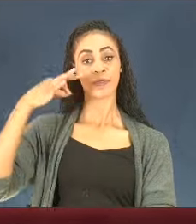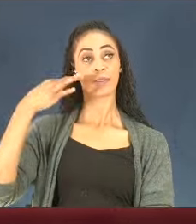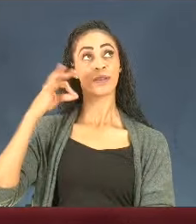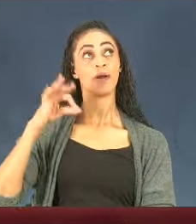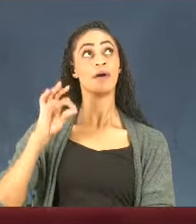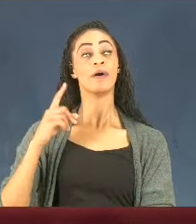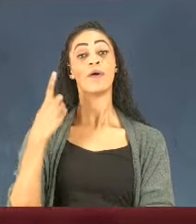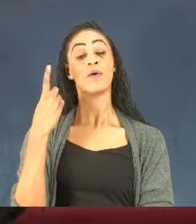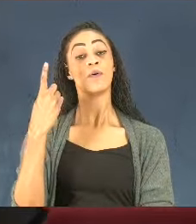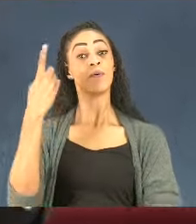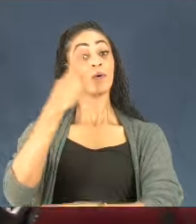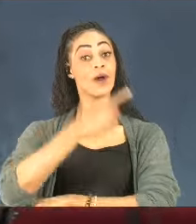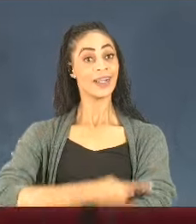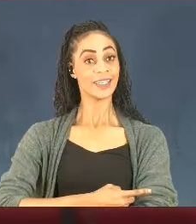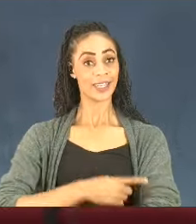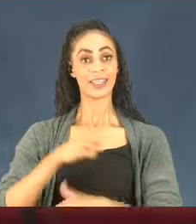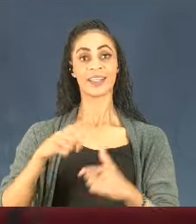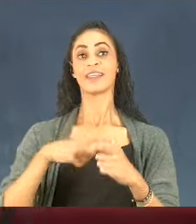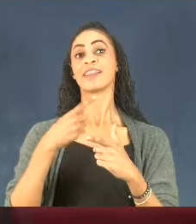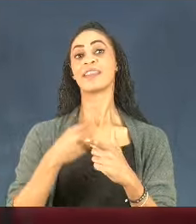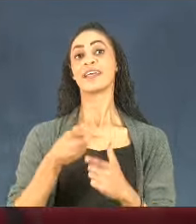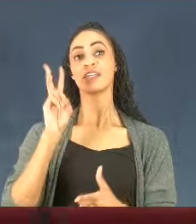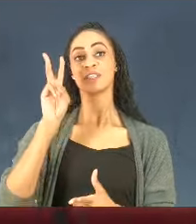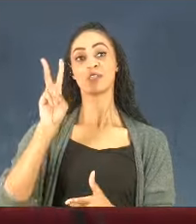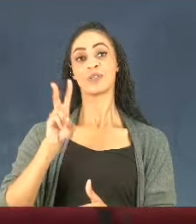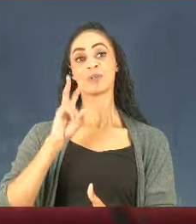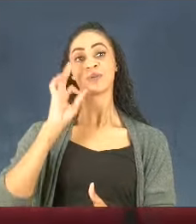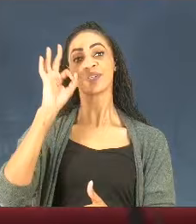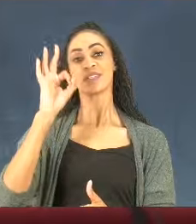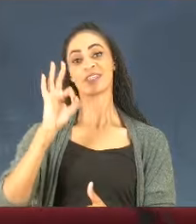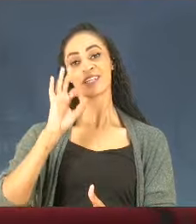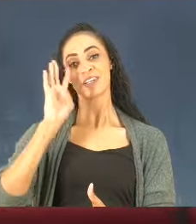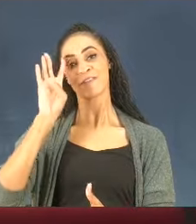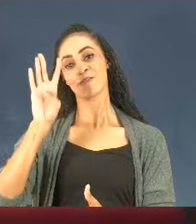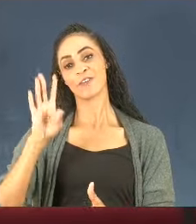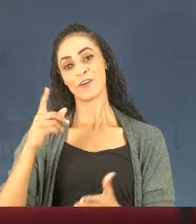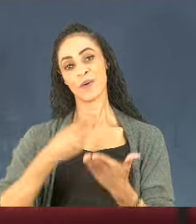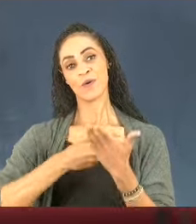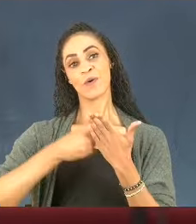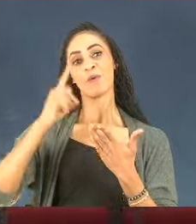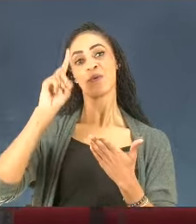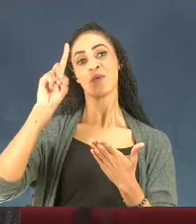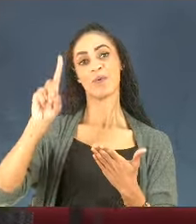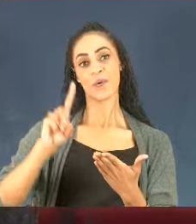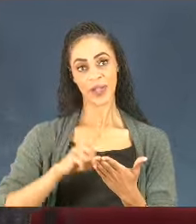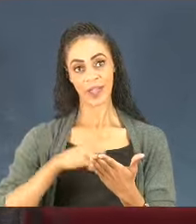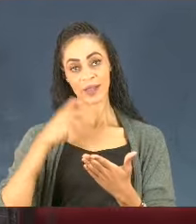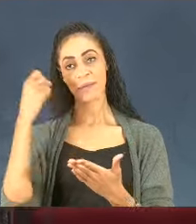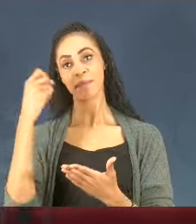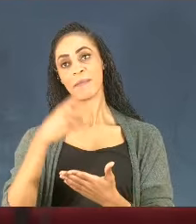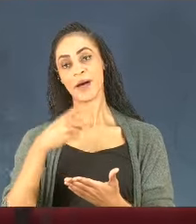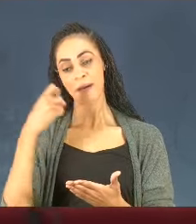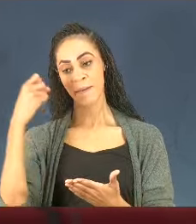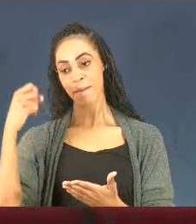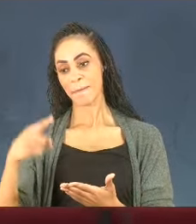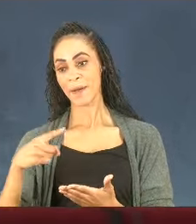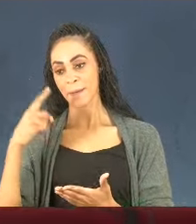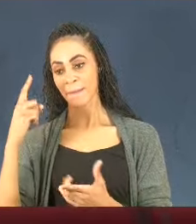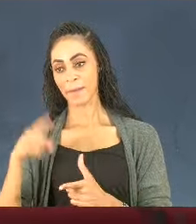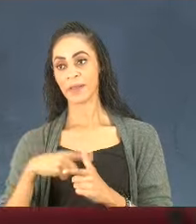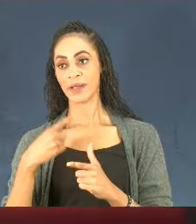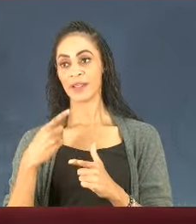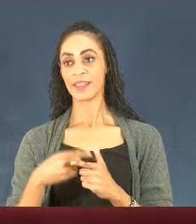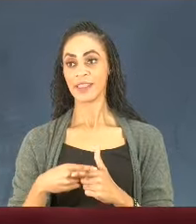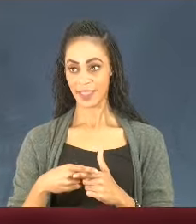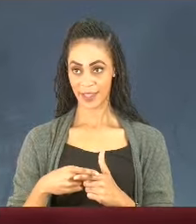And one day turns into 2 days, and 2 days turns into 1 week, and 1 week into turns to plenty of weeks, and then months, and